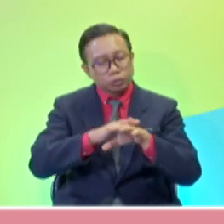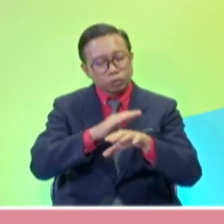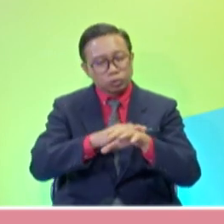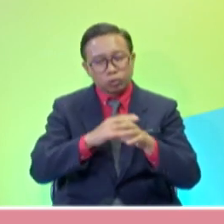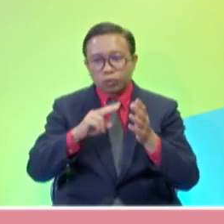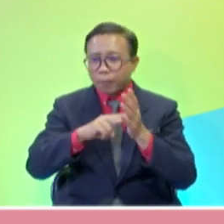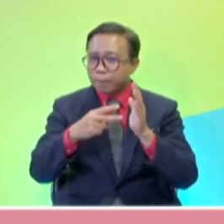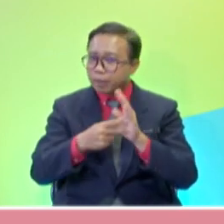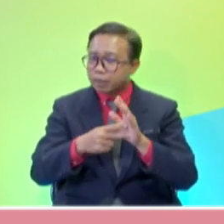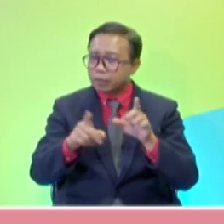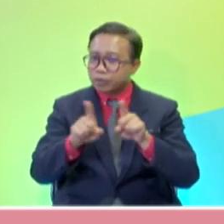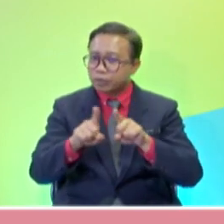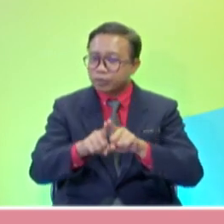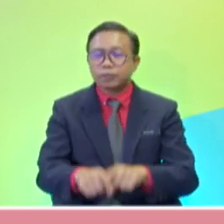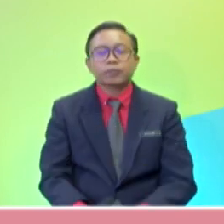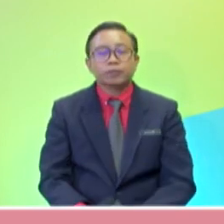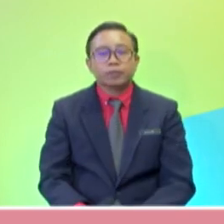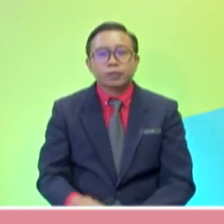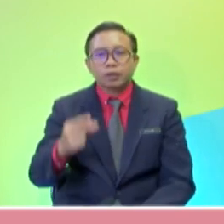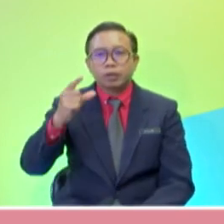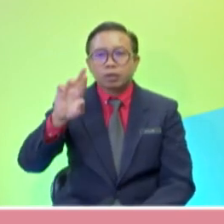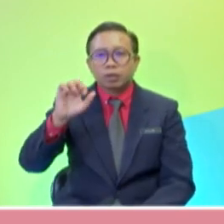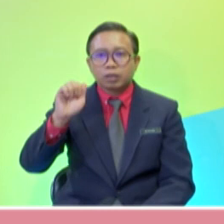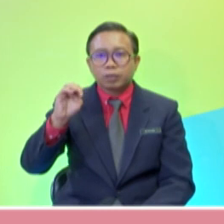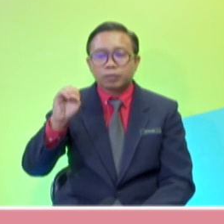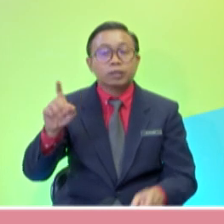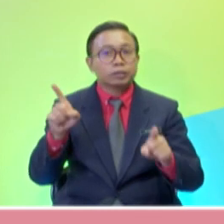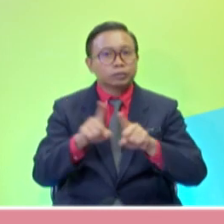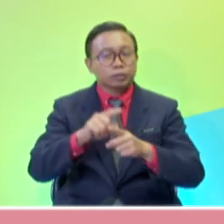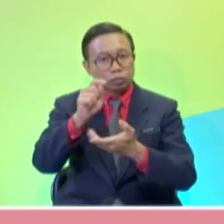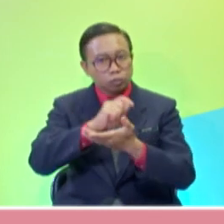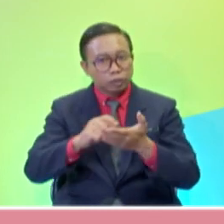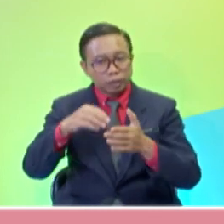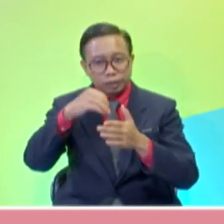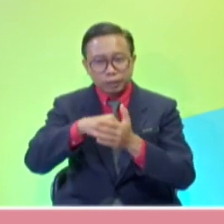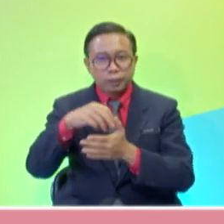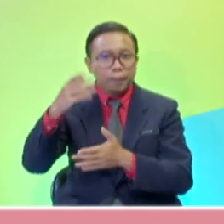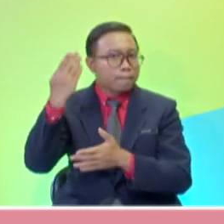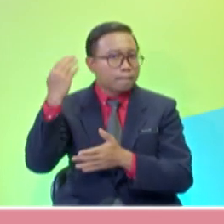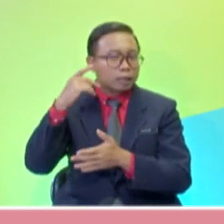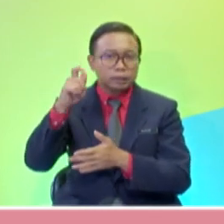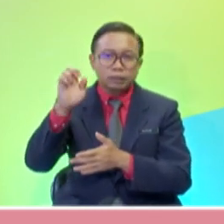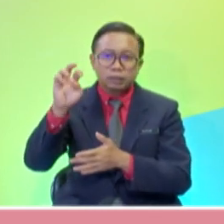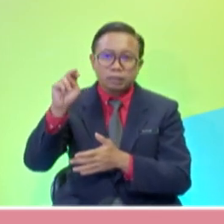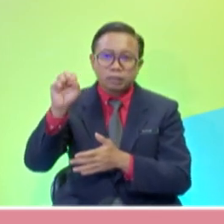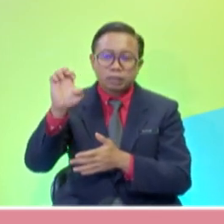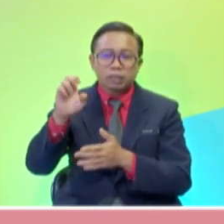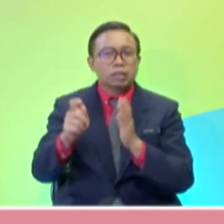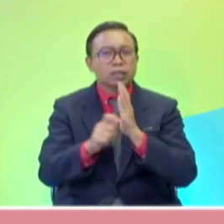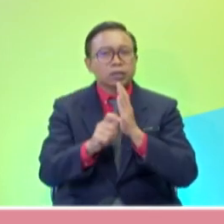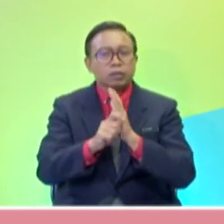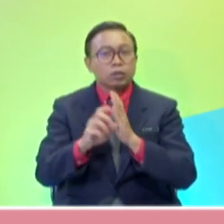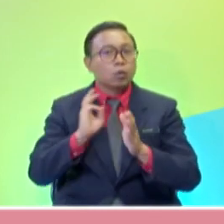is still the same, and even the grammar is still the same. It's still written in the past tense. It's just that we've added, or